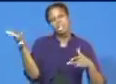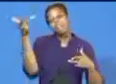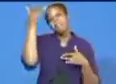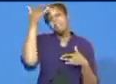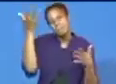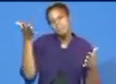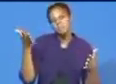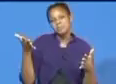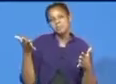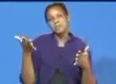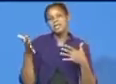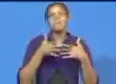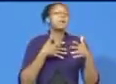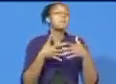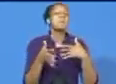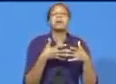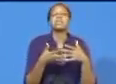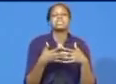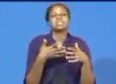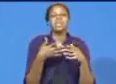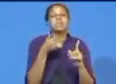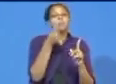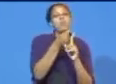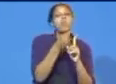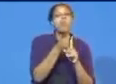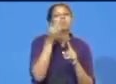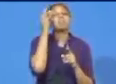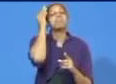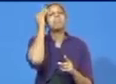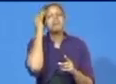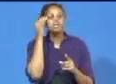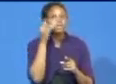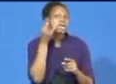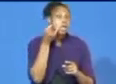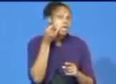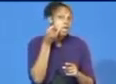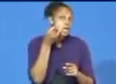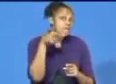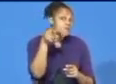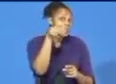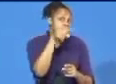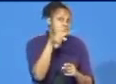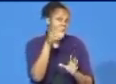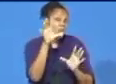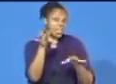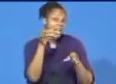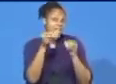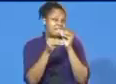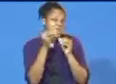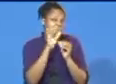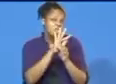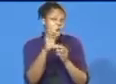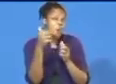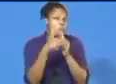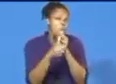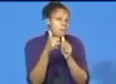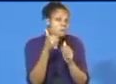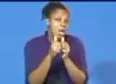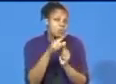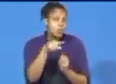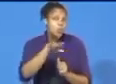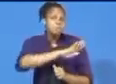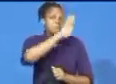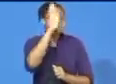leper in spite of his own thoughts. If you could have fixed that problem, you would